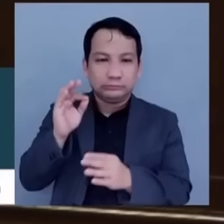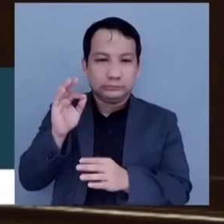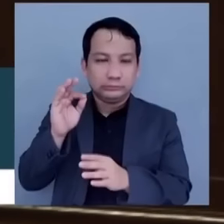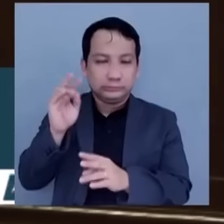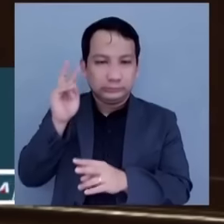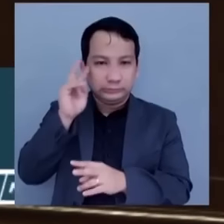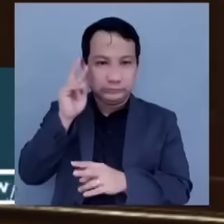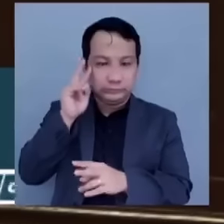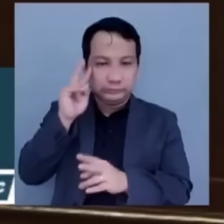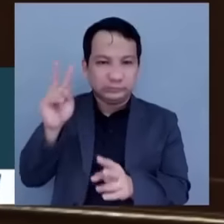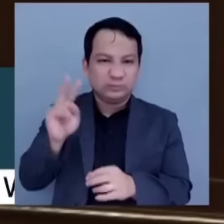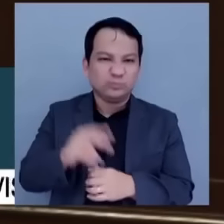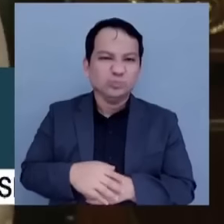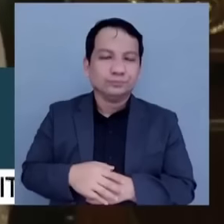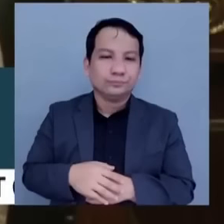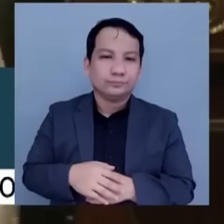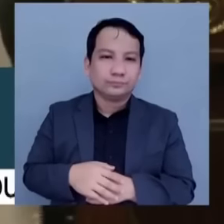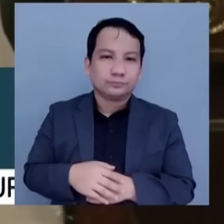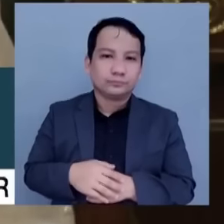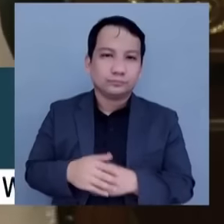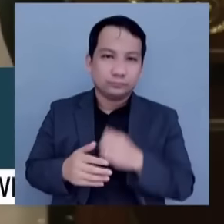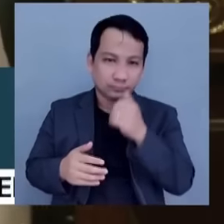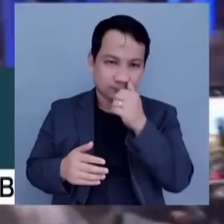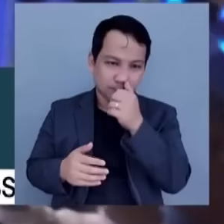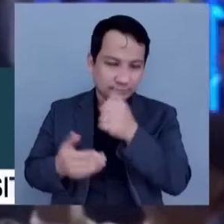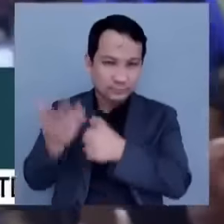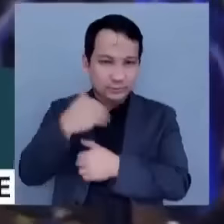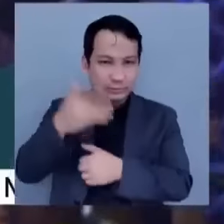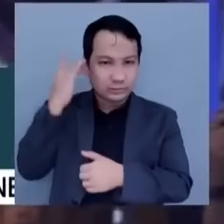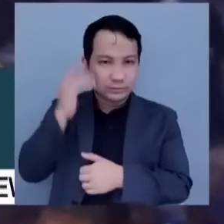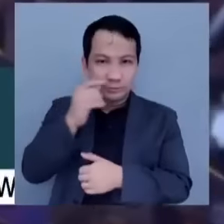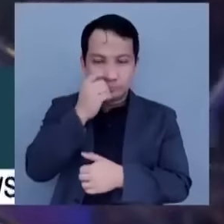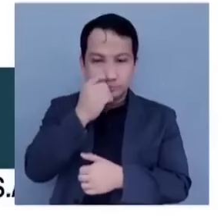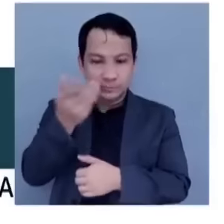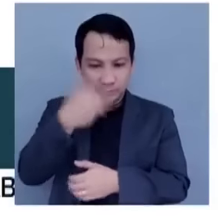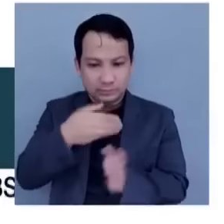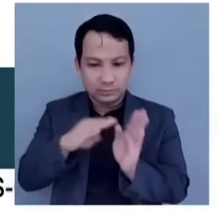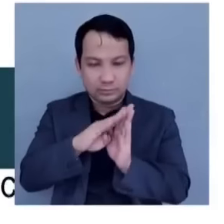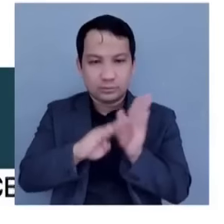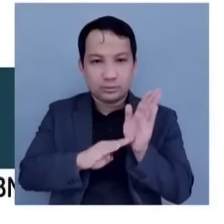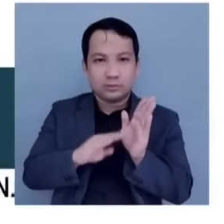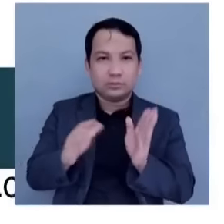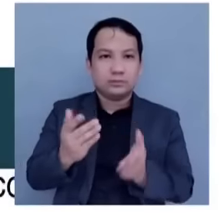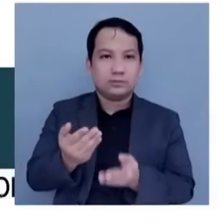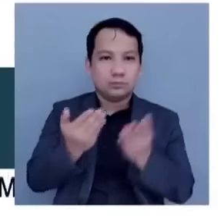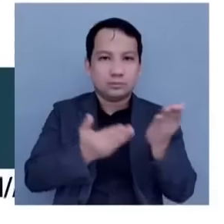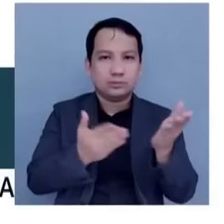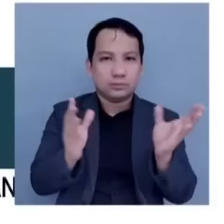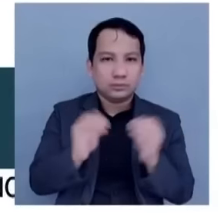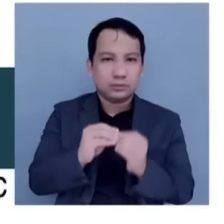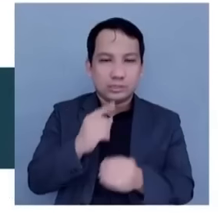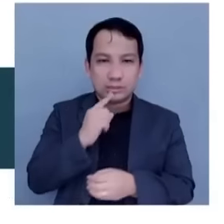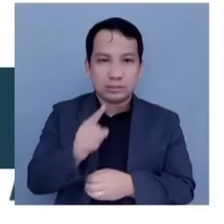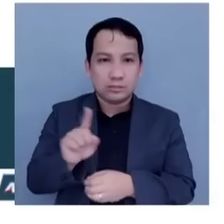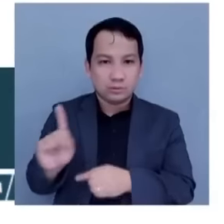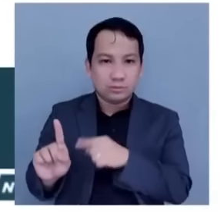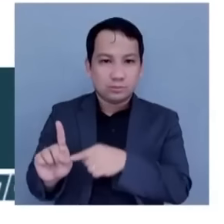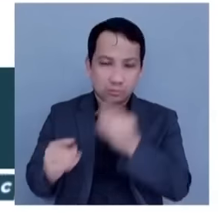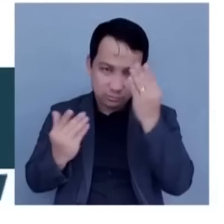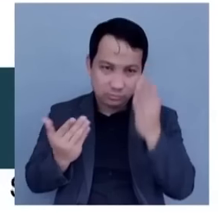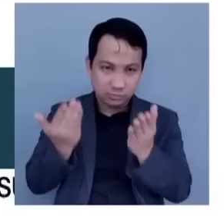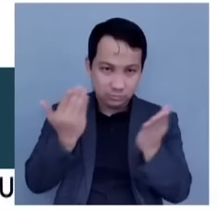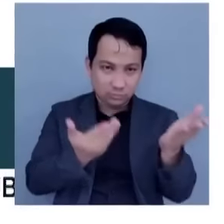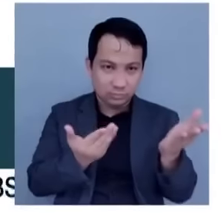right, Viv. You know, there is some sense to the bill that is being proposed. But the fact that he's the one who's proposing it,